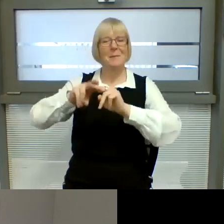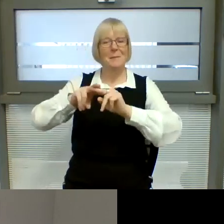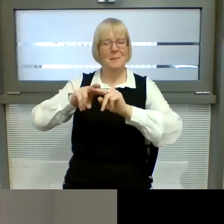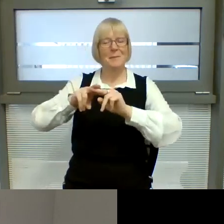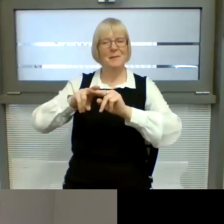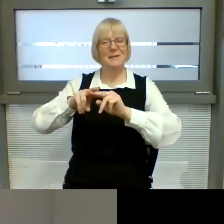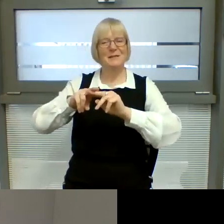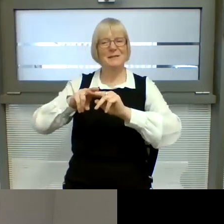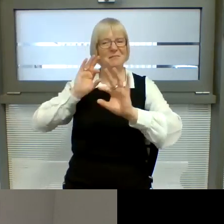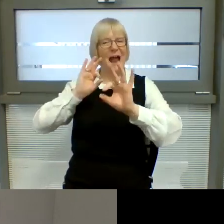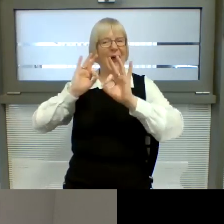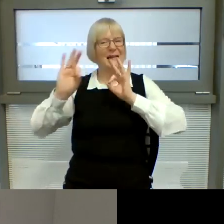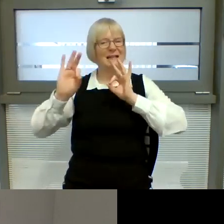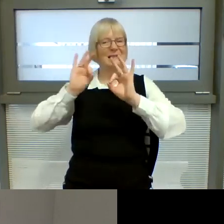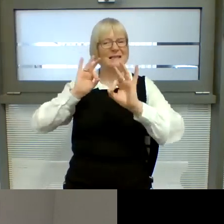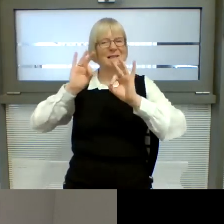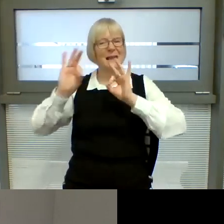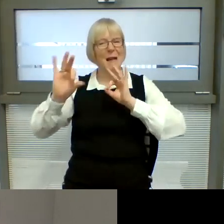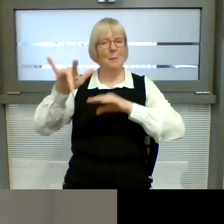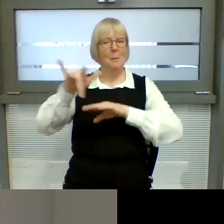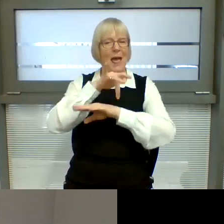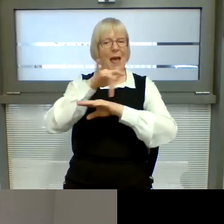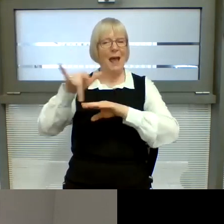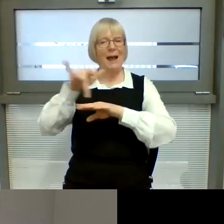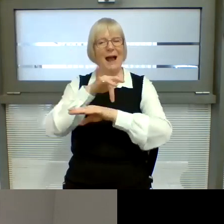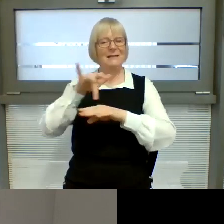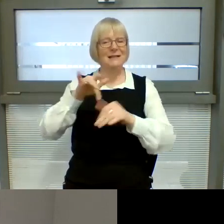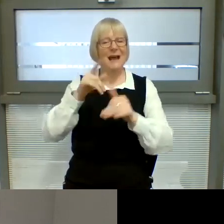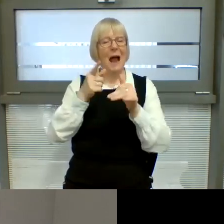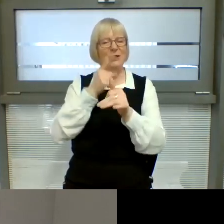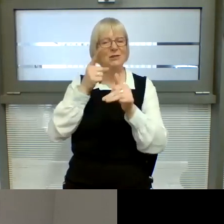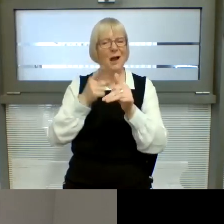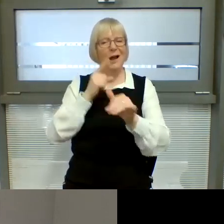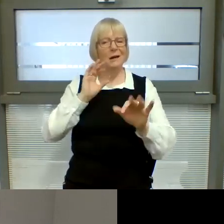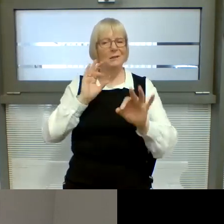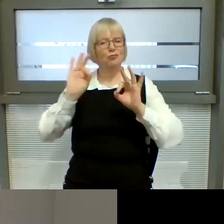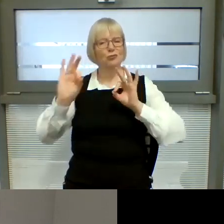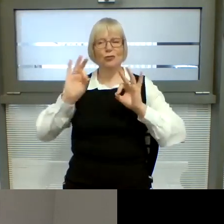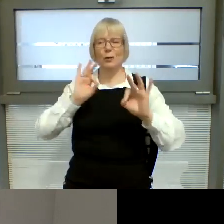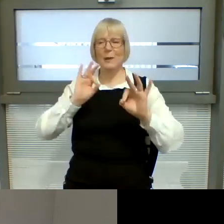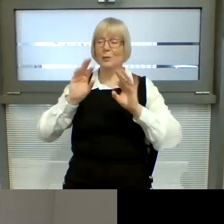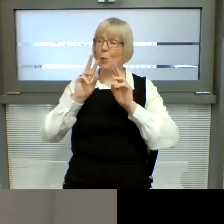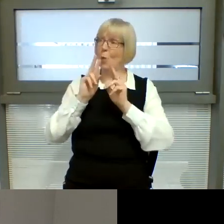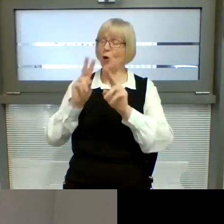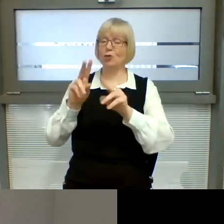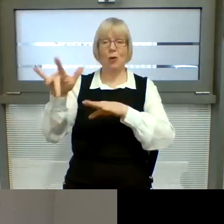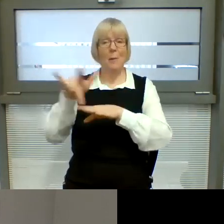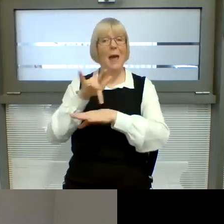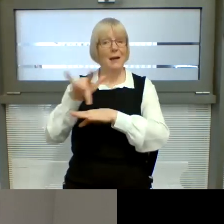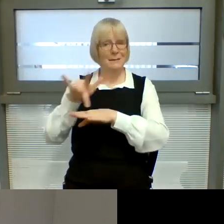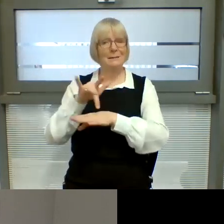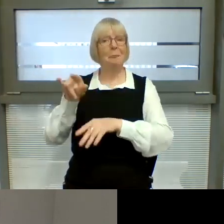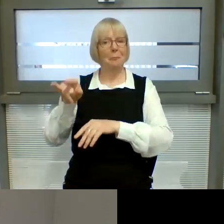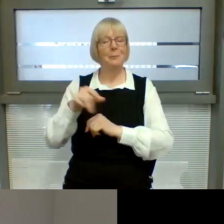doing their plays and doing their amateur dramatics, going to watch plays and stuff,